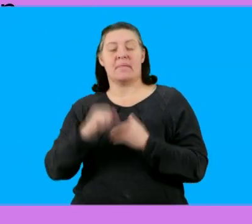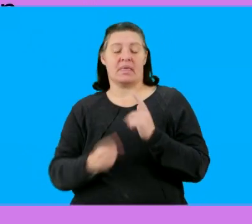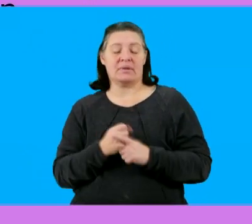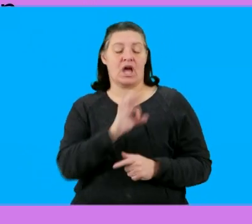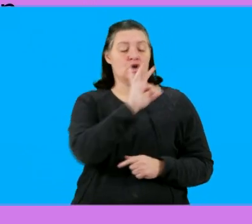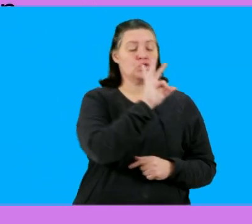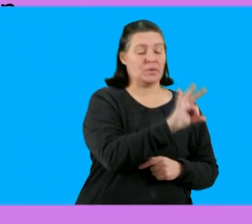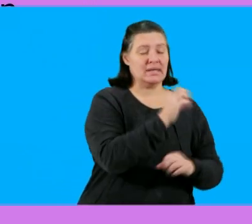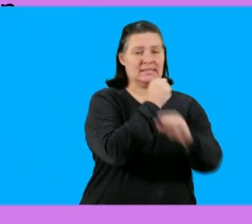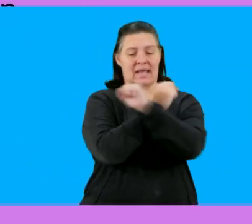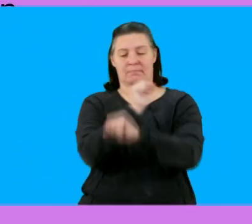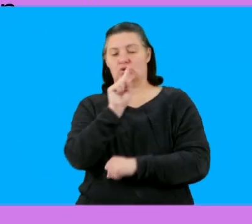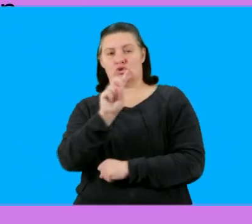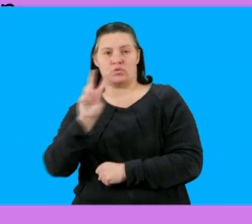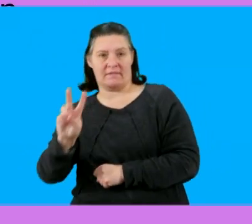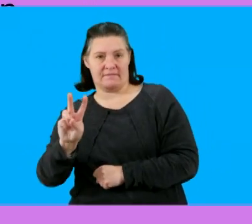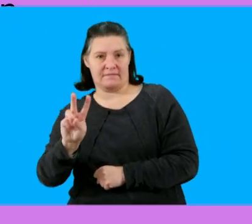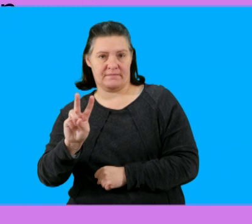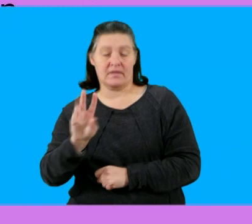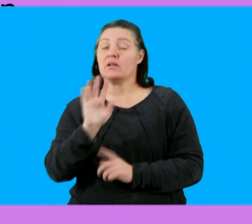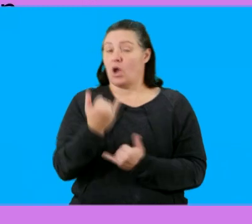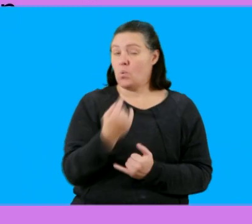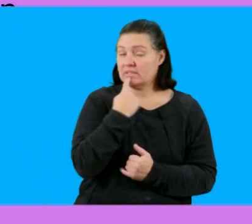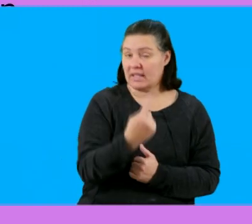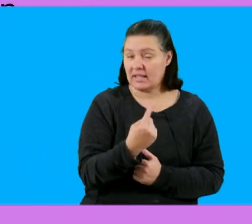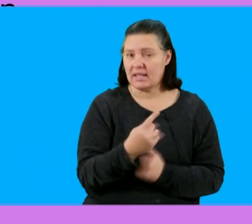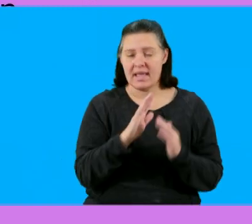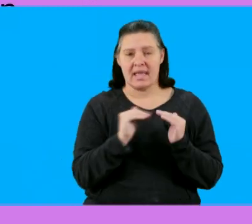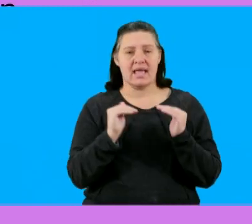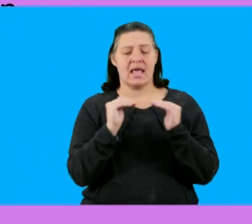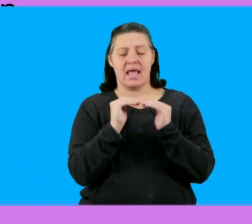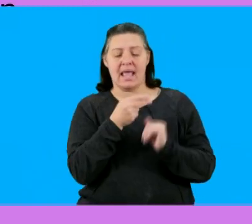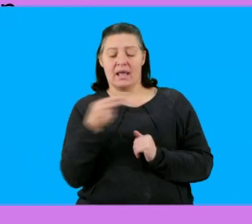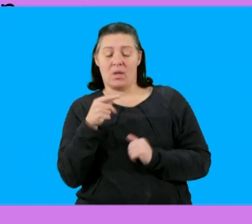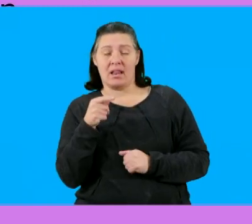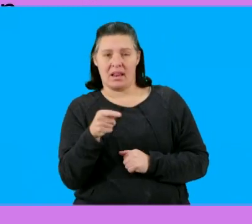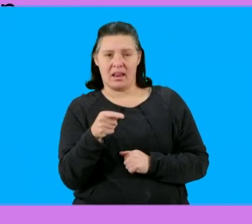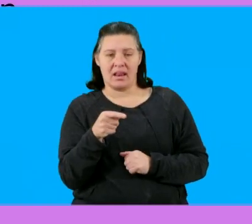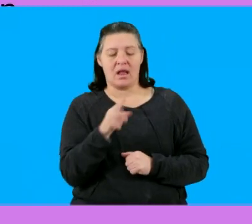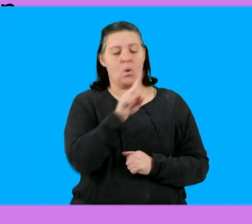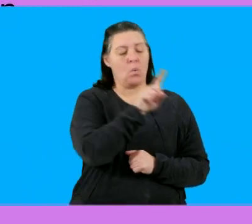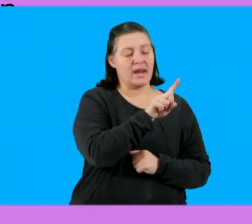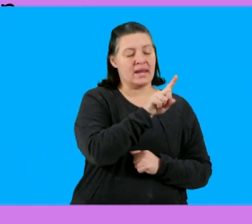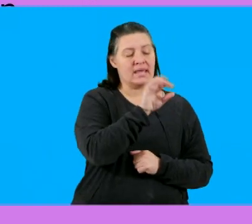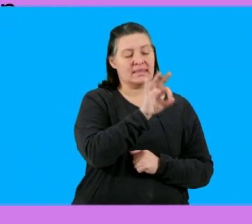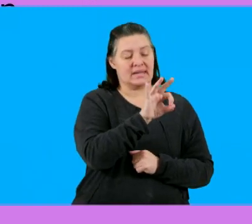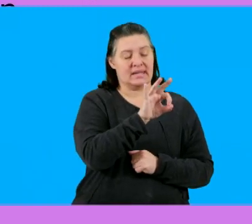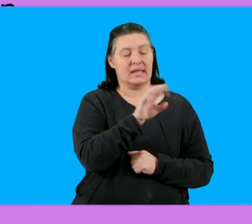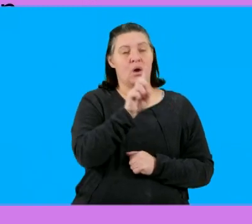3 and multiplying that by 12. So now I'm going to say equals the